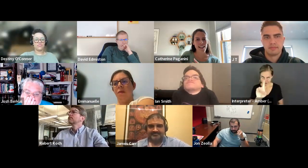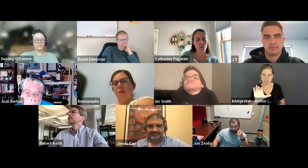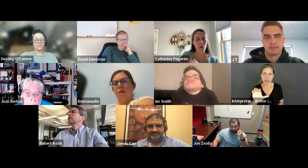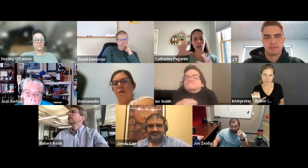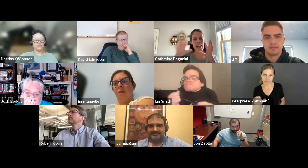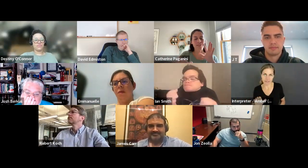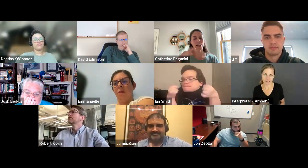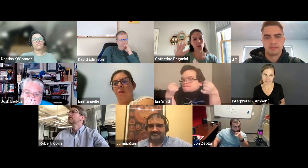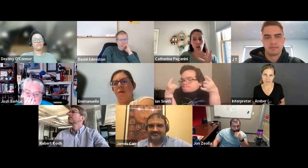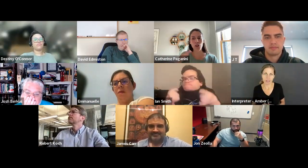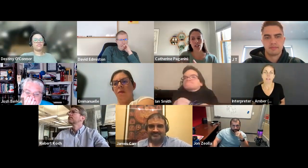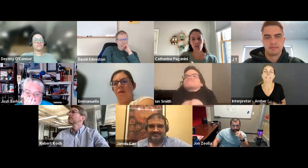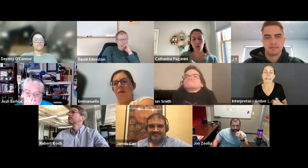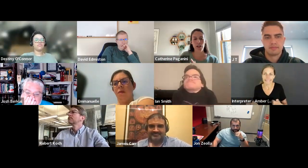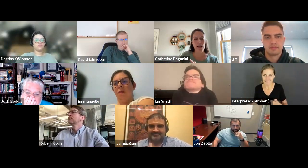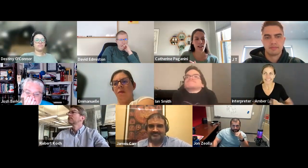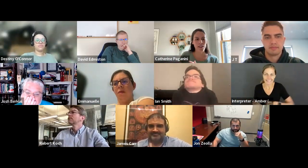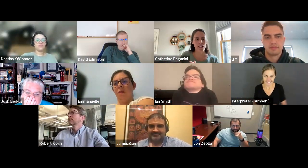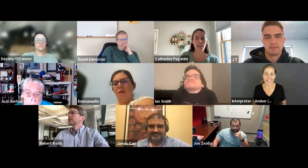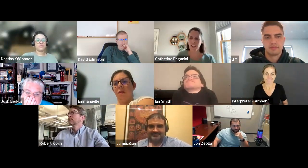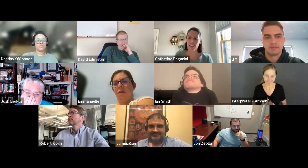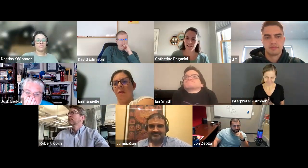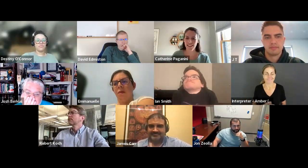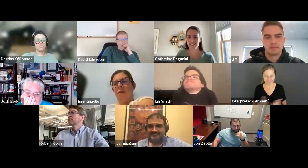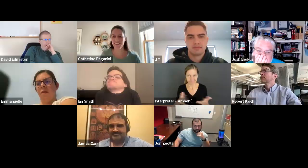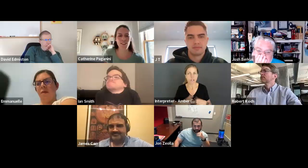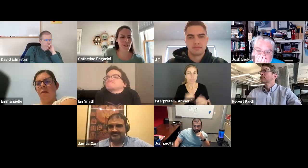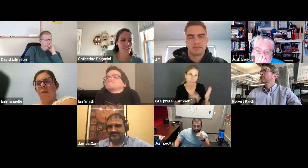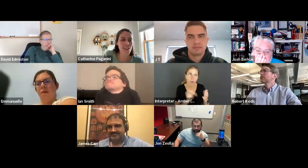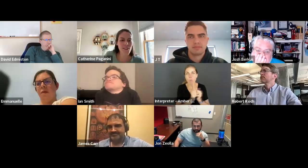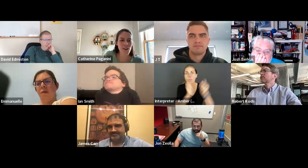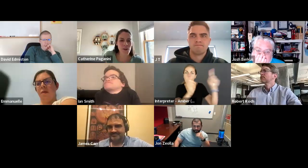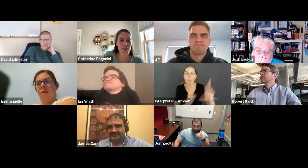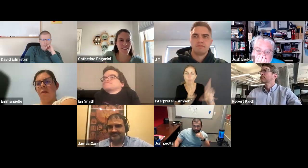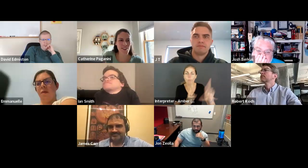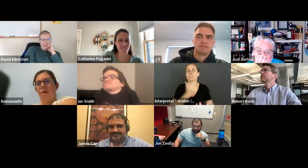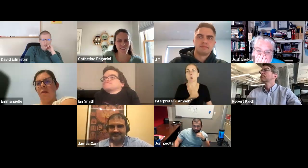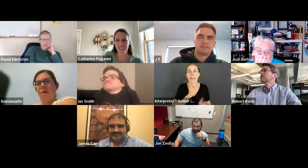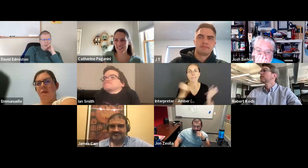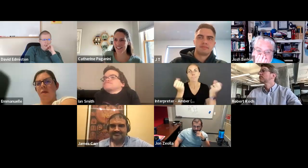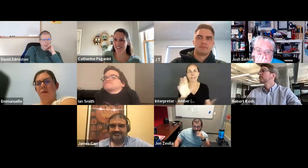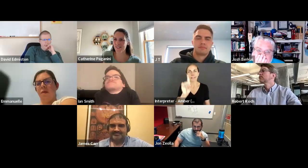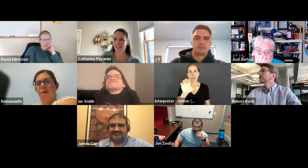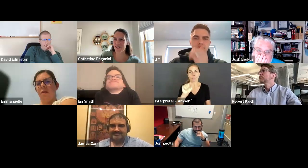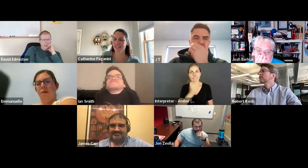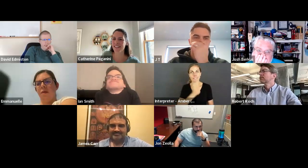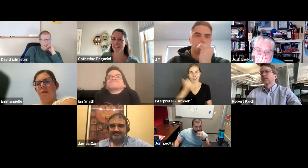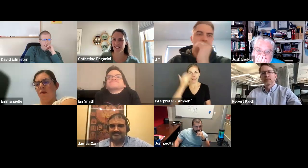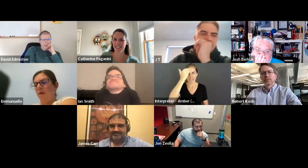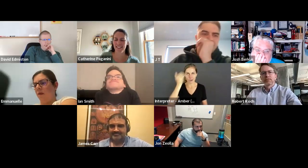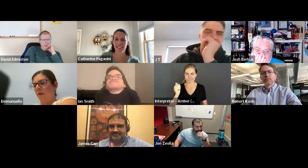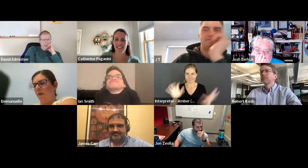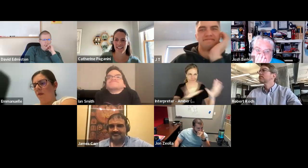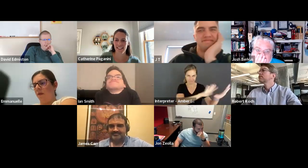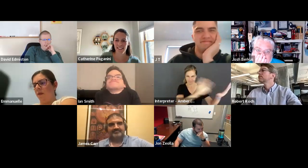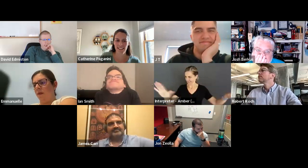right? That where we have like our goals and so got it. On. Okay. Yeah. Sorry. Lots of documents. I know. Sorry about the confusion.